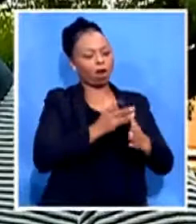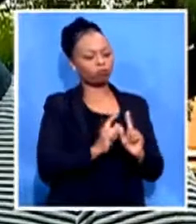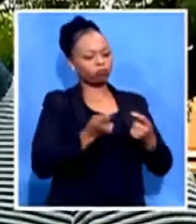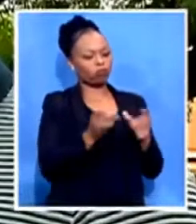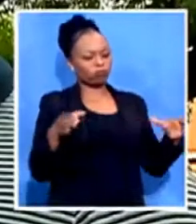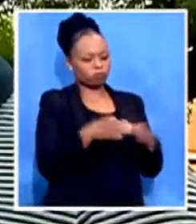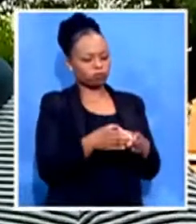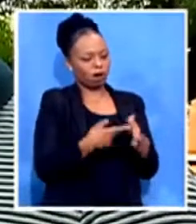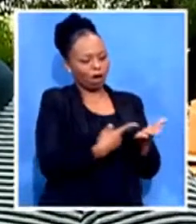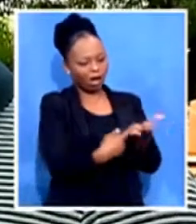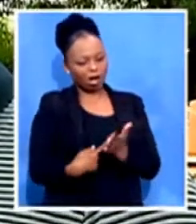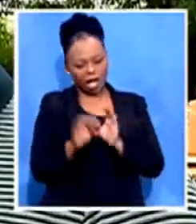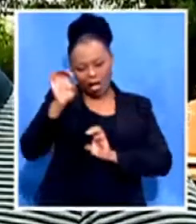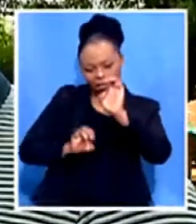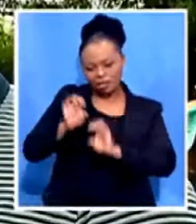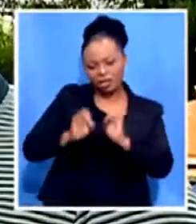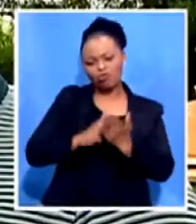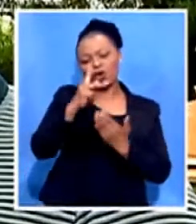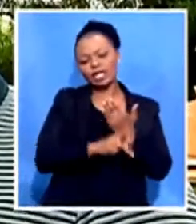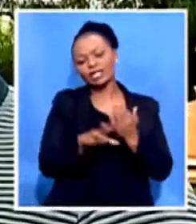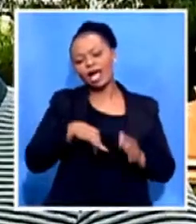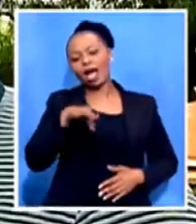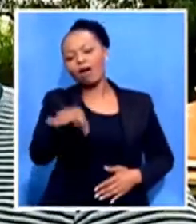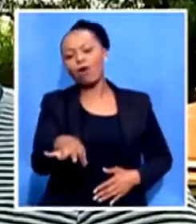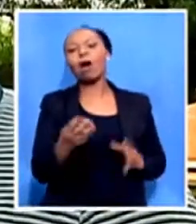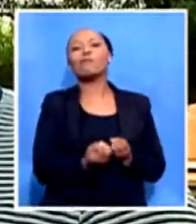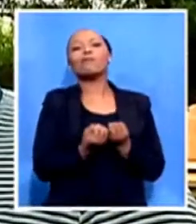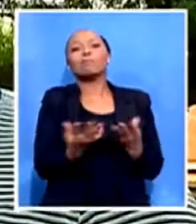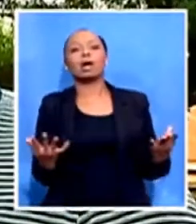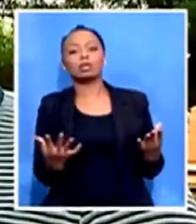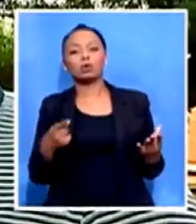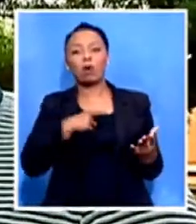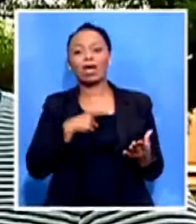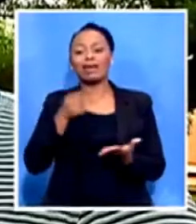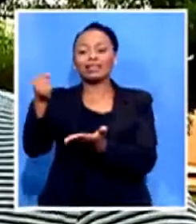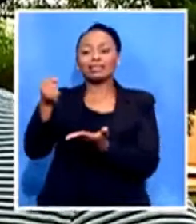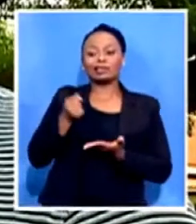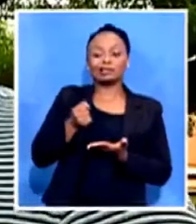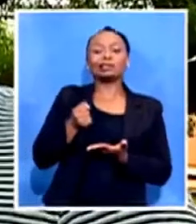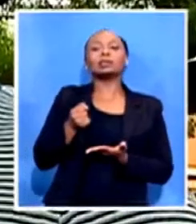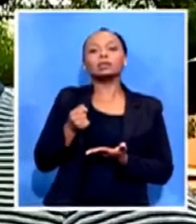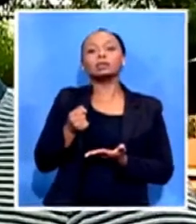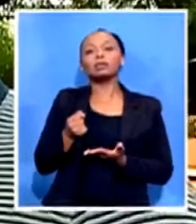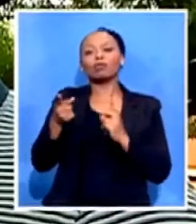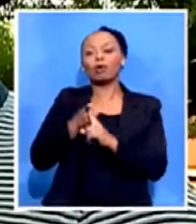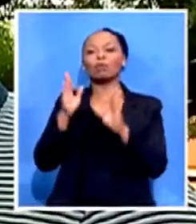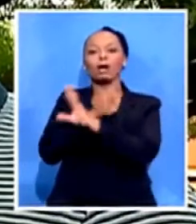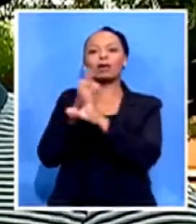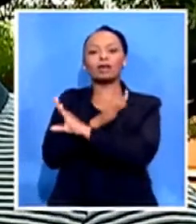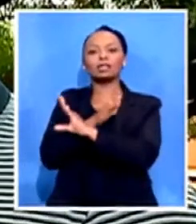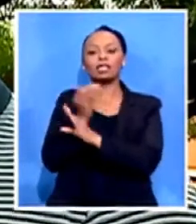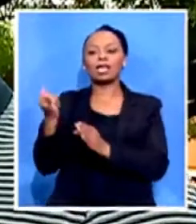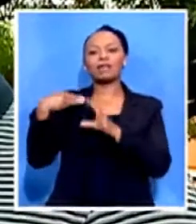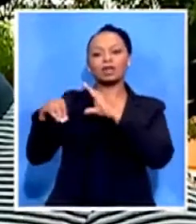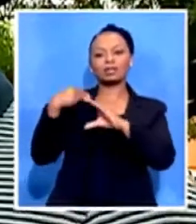afford, because this funding comes in the form of private sector investment, private sector debt and equity, and as such it needs